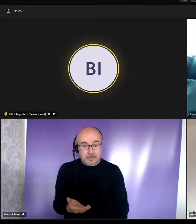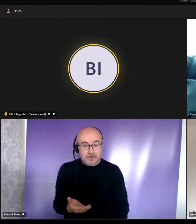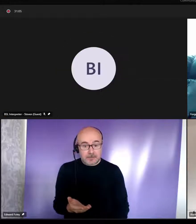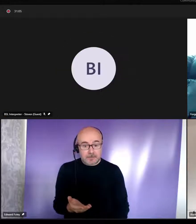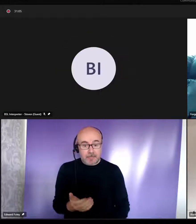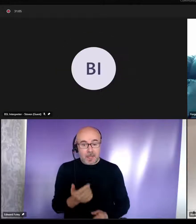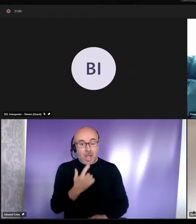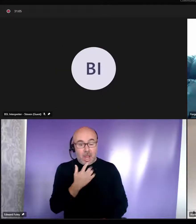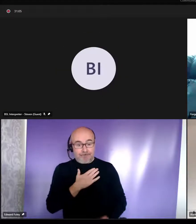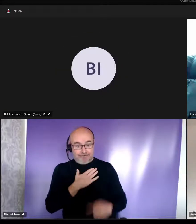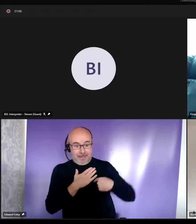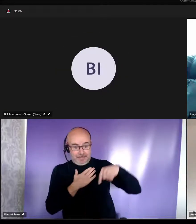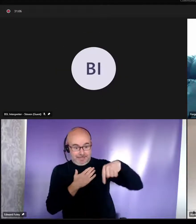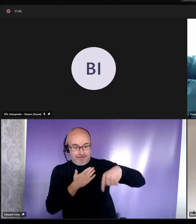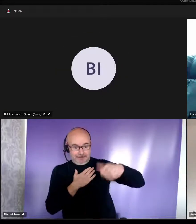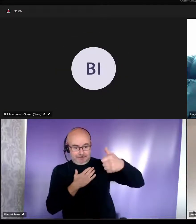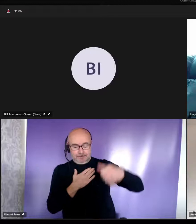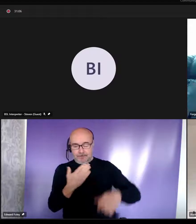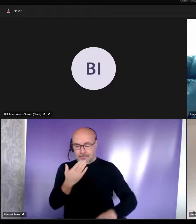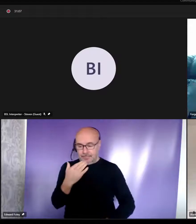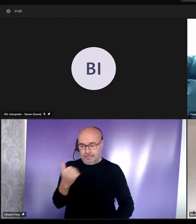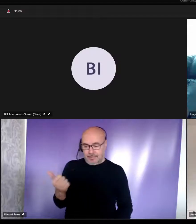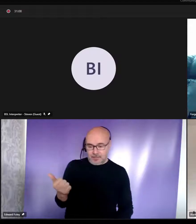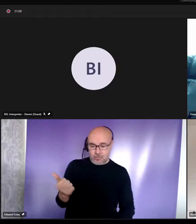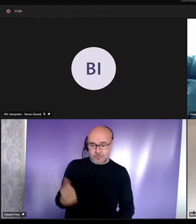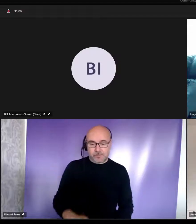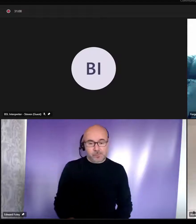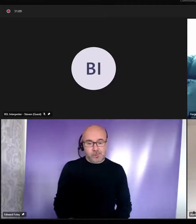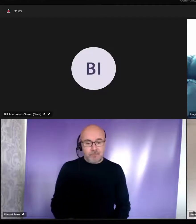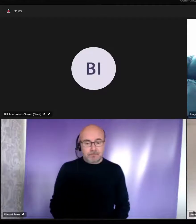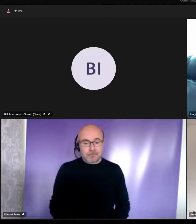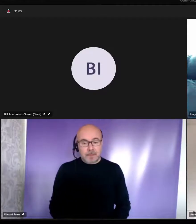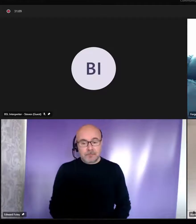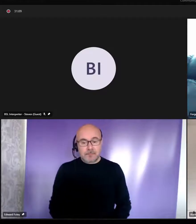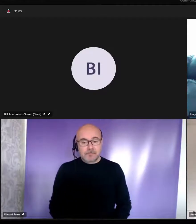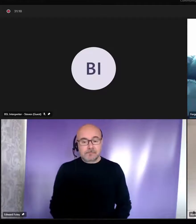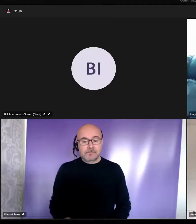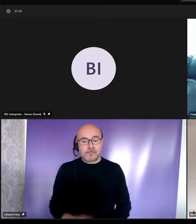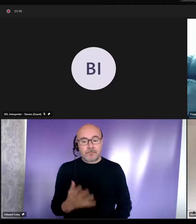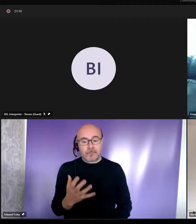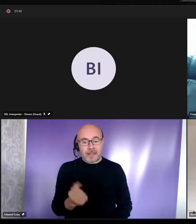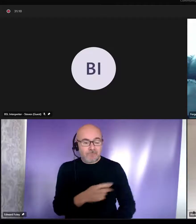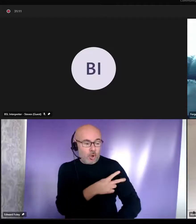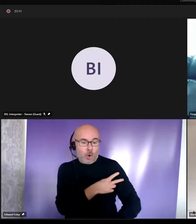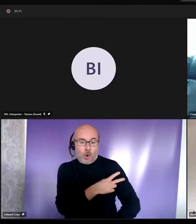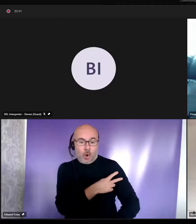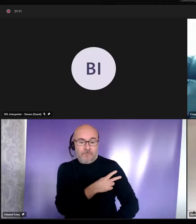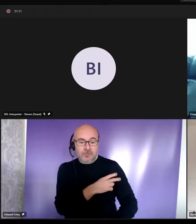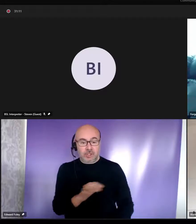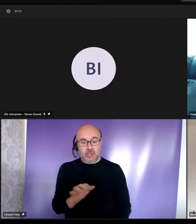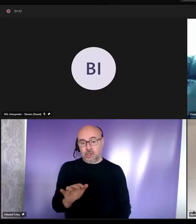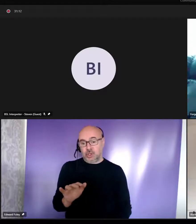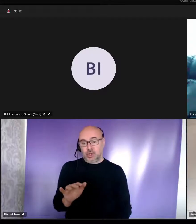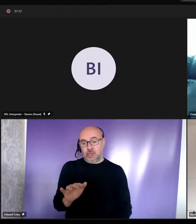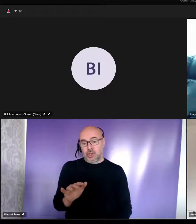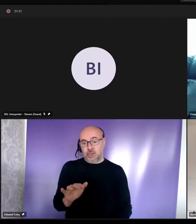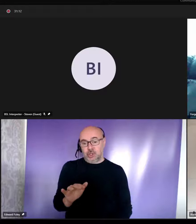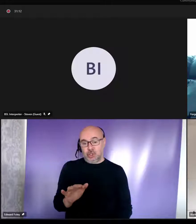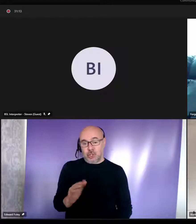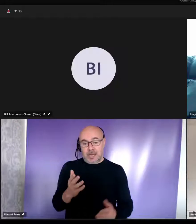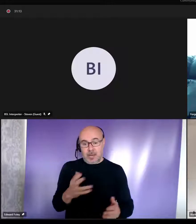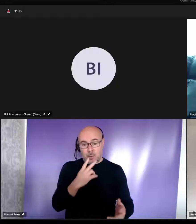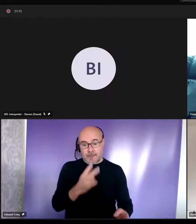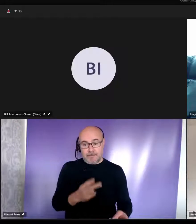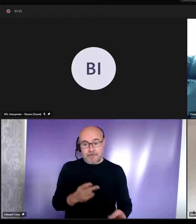Sorry, I'm here. Oh, thank you. Thank you, Councillor Wilson. We also have a number of officers present for today's meeting, and with that, I'll pass you